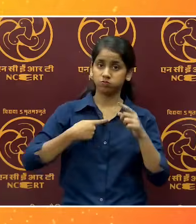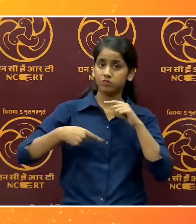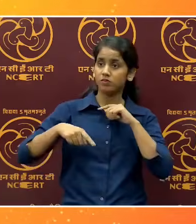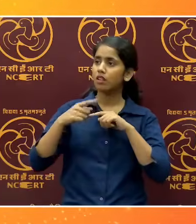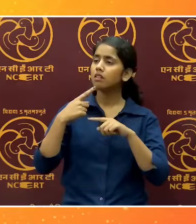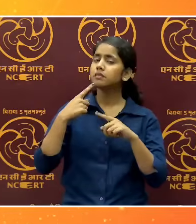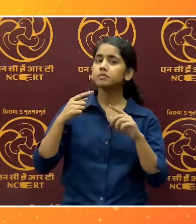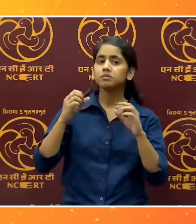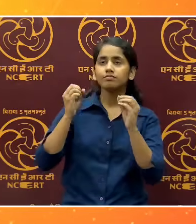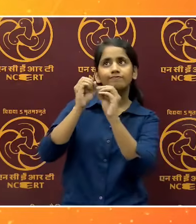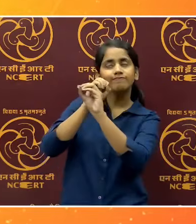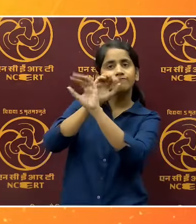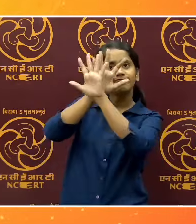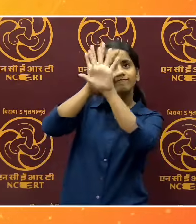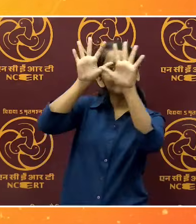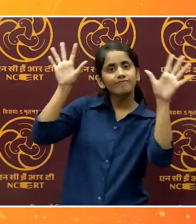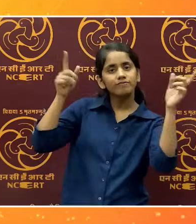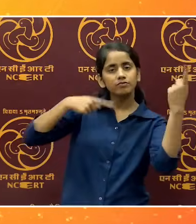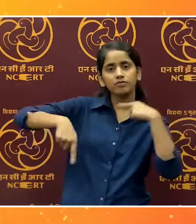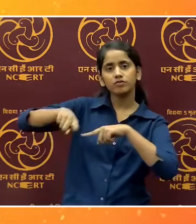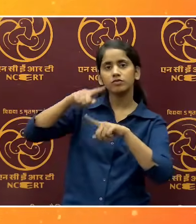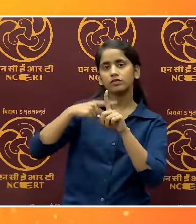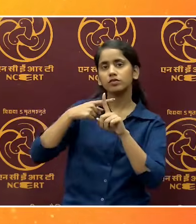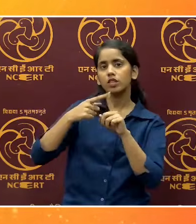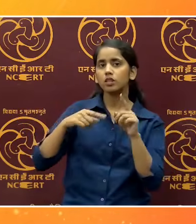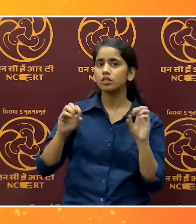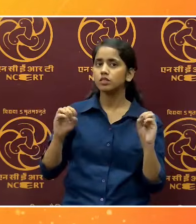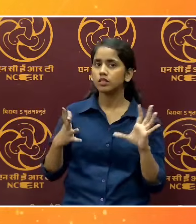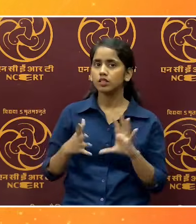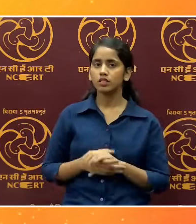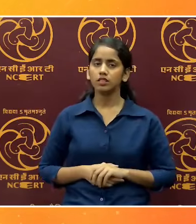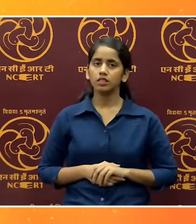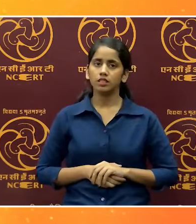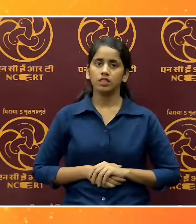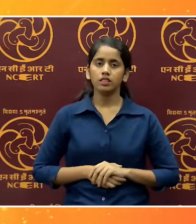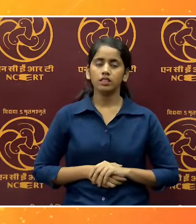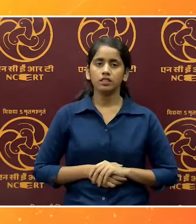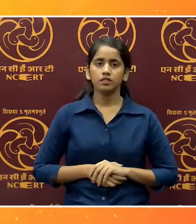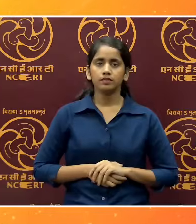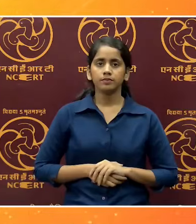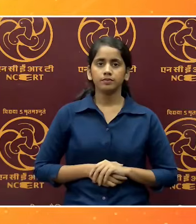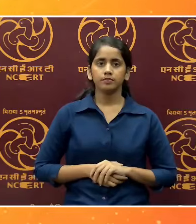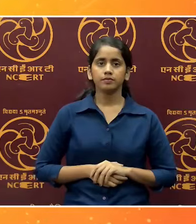its world. So I just take you to its world now? Yes, please. Okay.